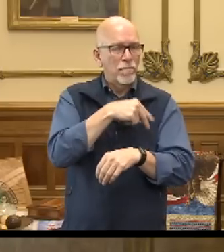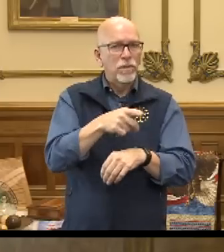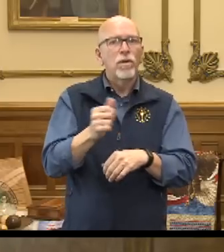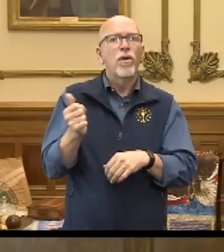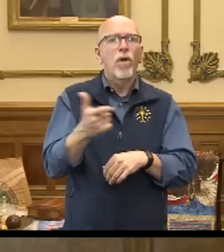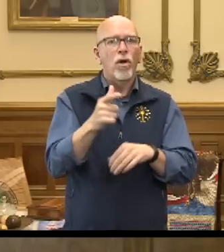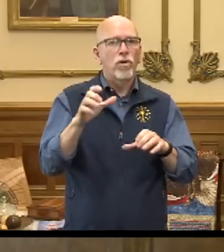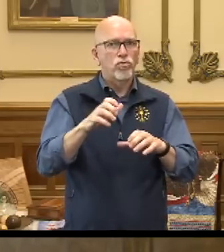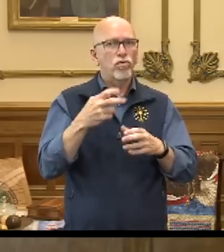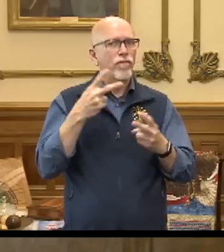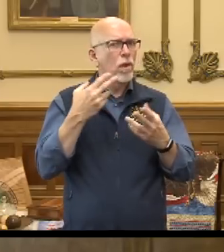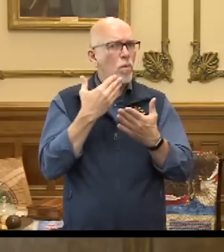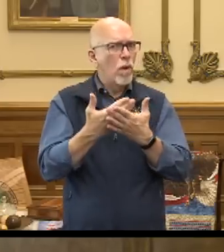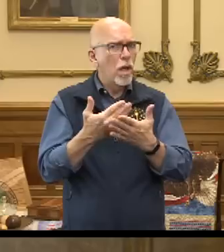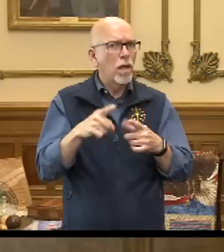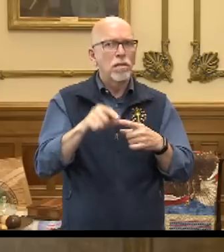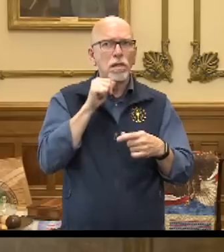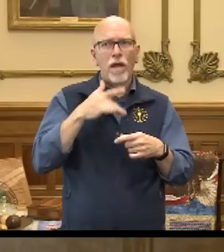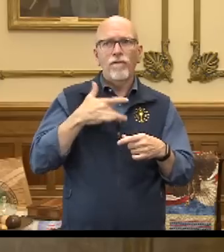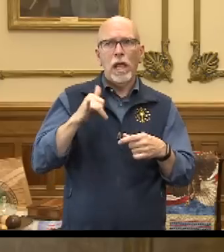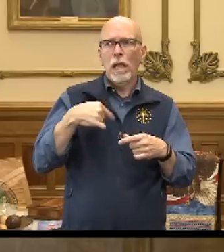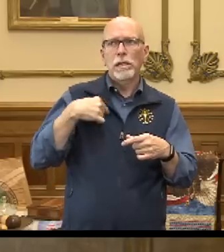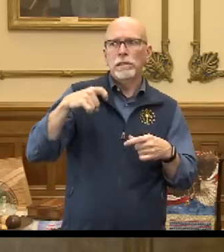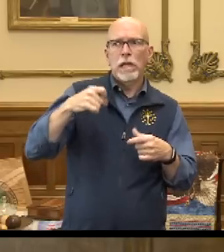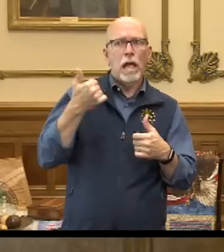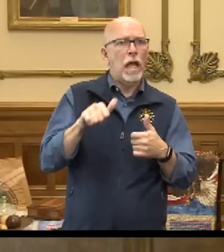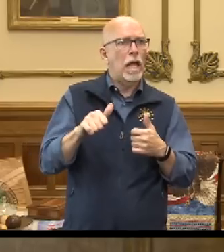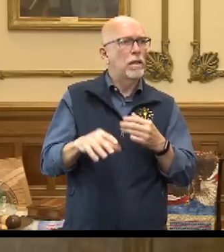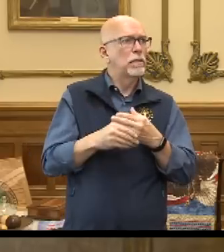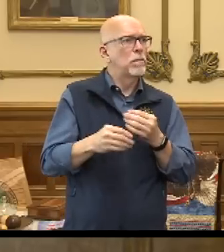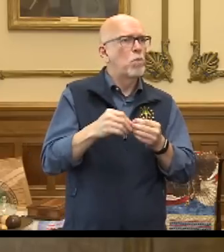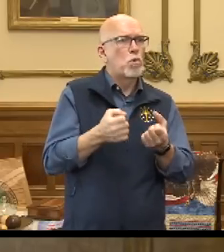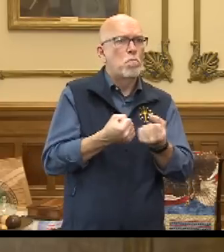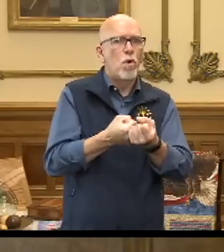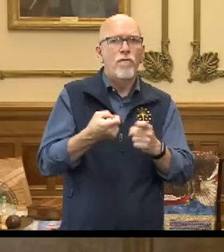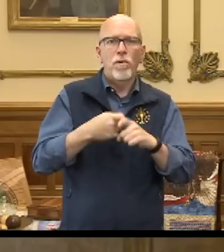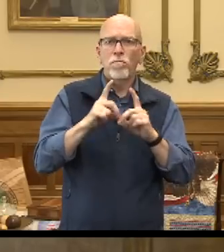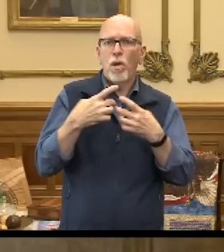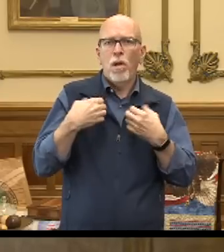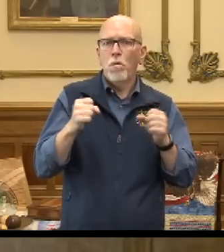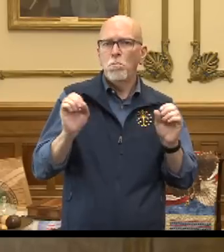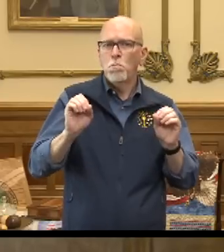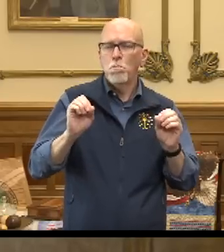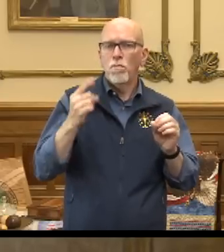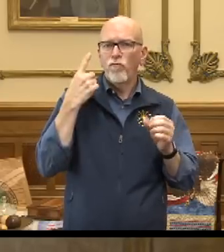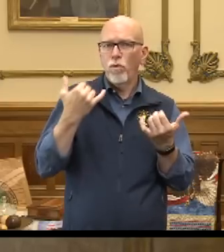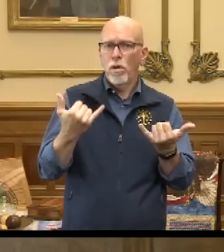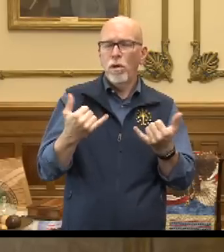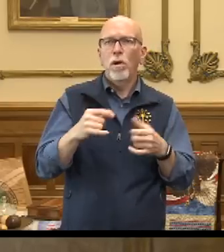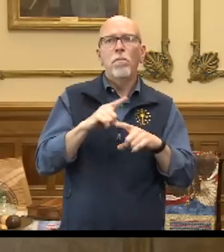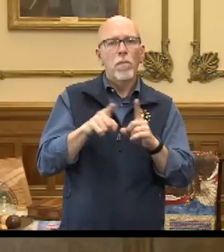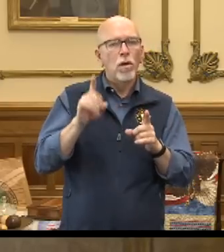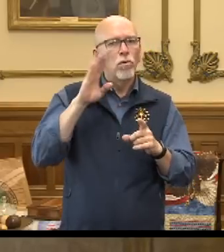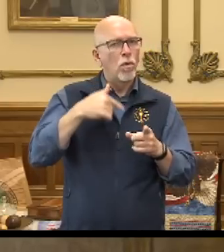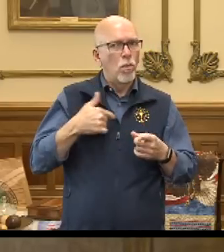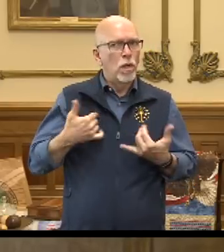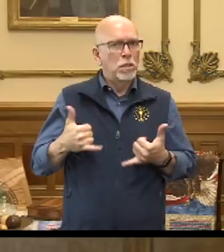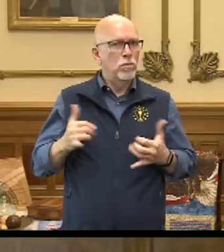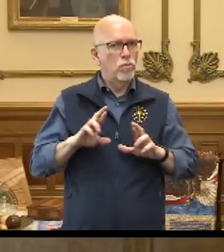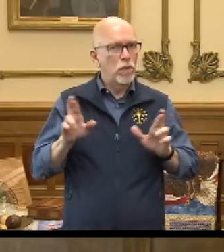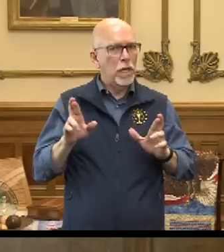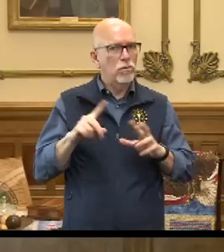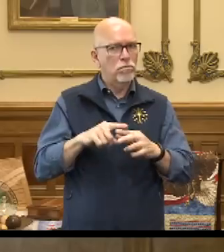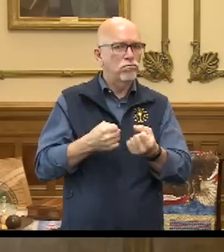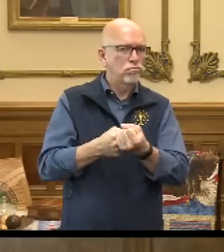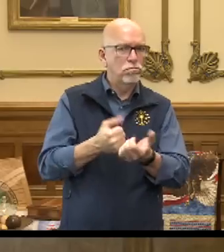all doing extremely well and did not feel like they needed anything additional from the State Department of Health at this point in time, but know that we're here to help at any